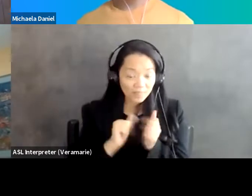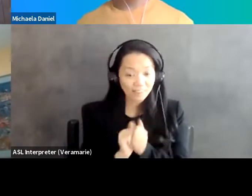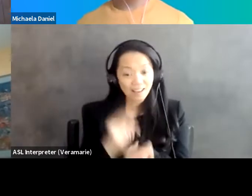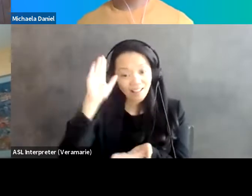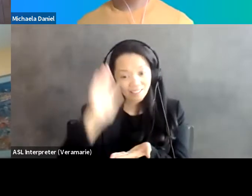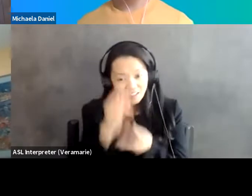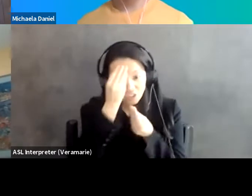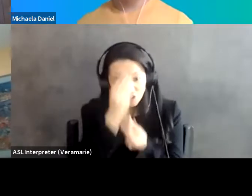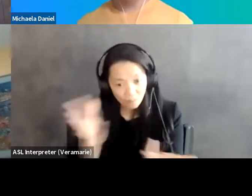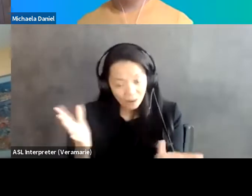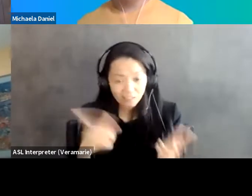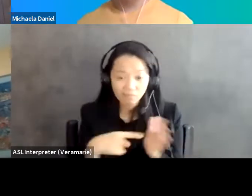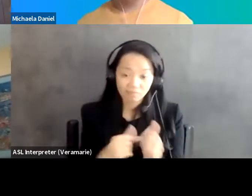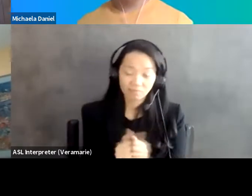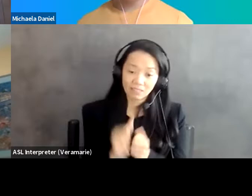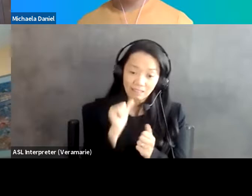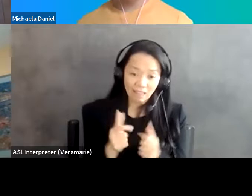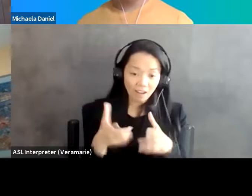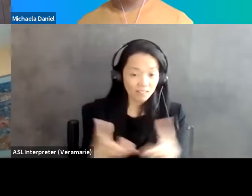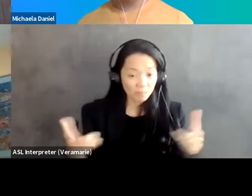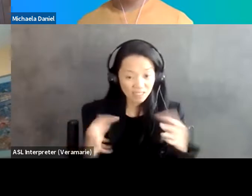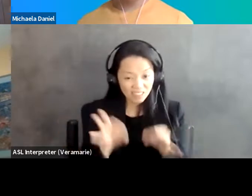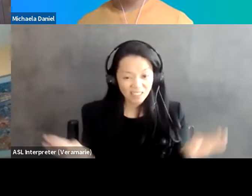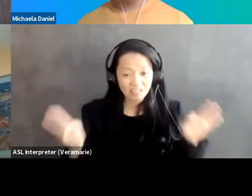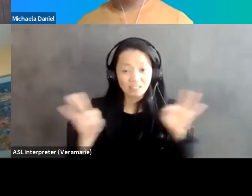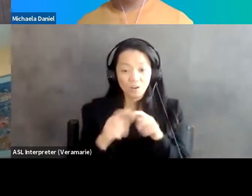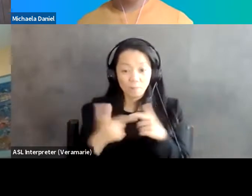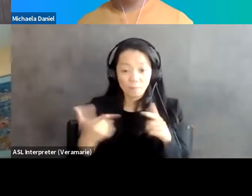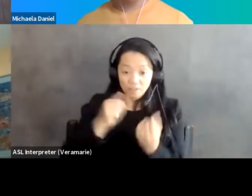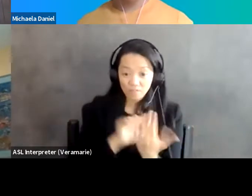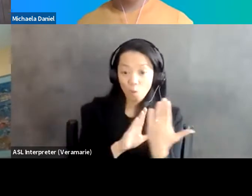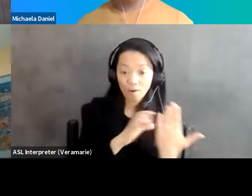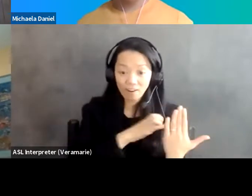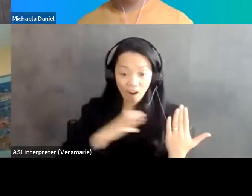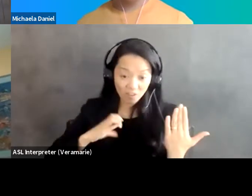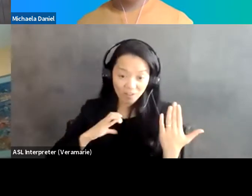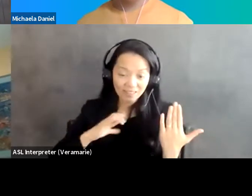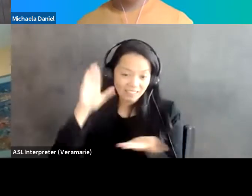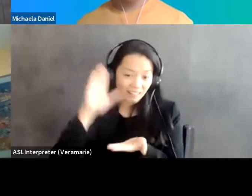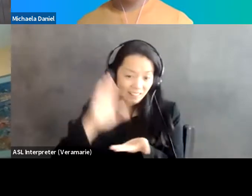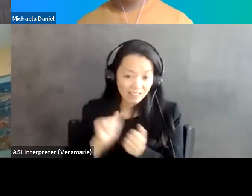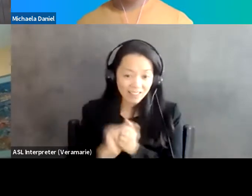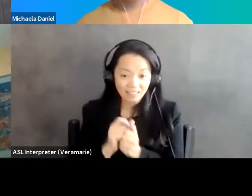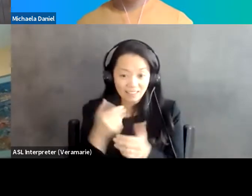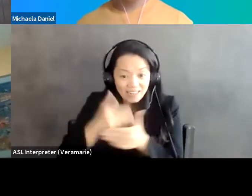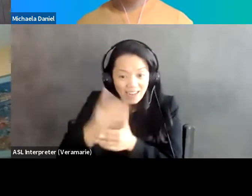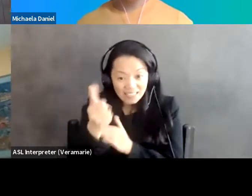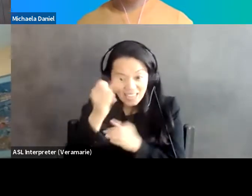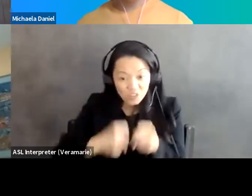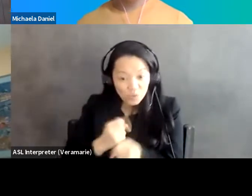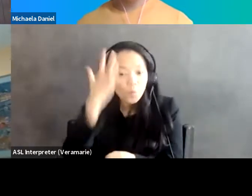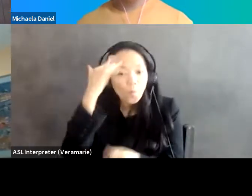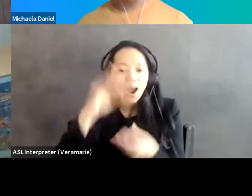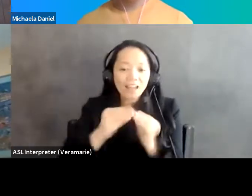as significant of a voice on issues before Congress in the next 10 years.